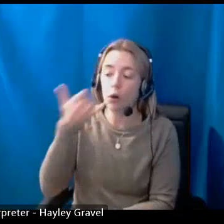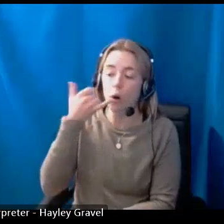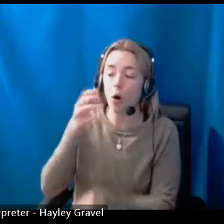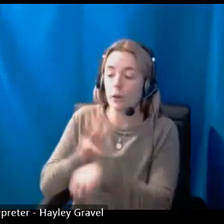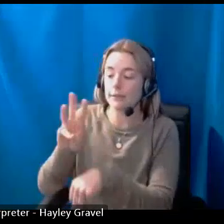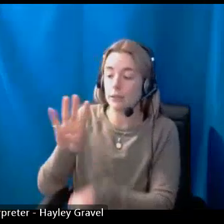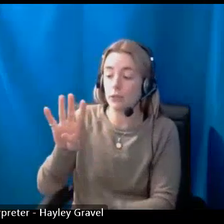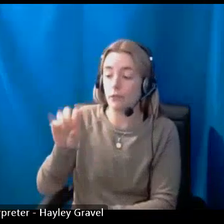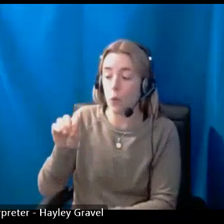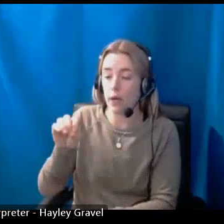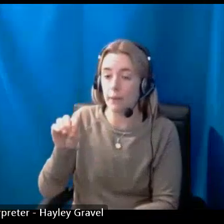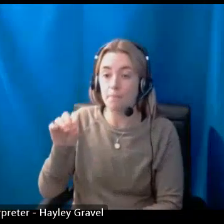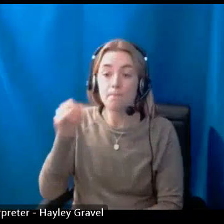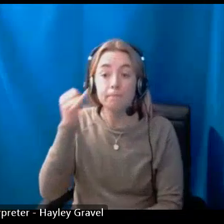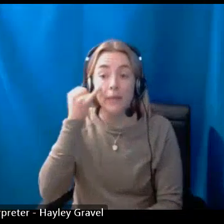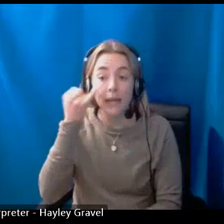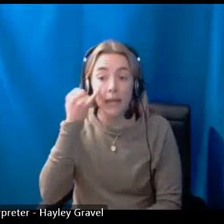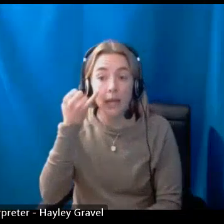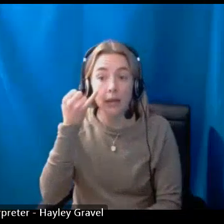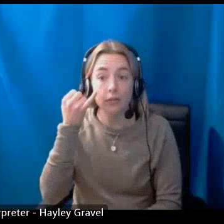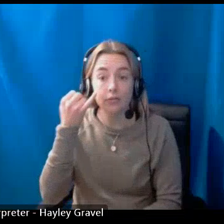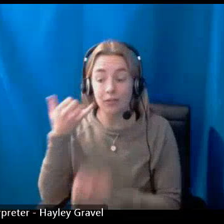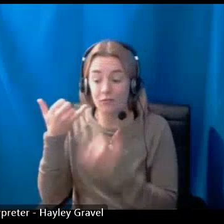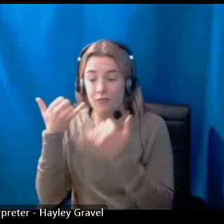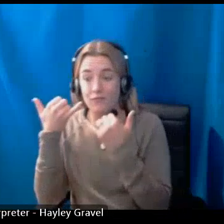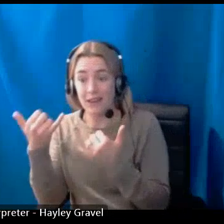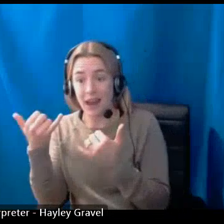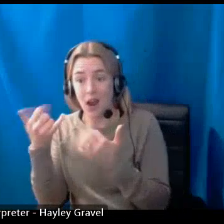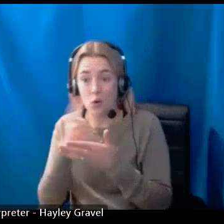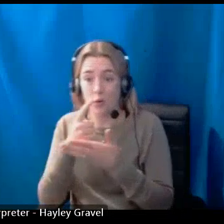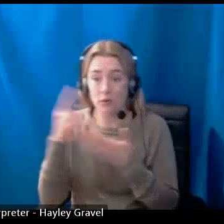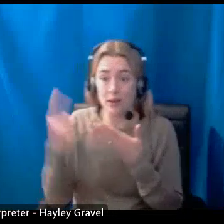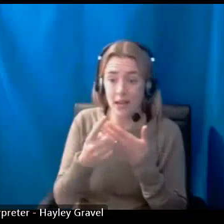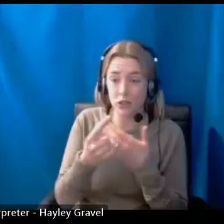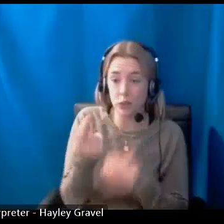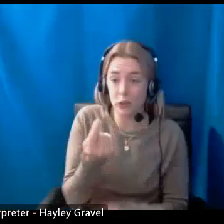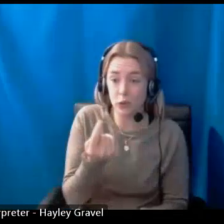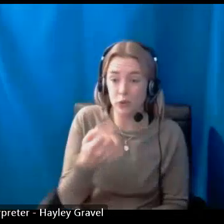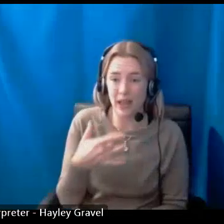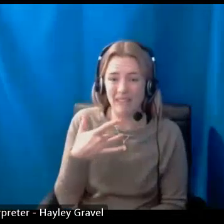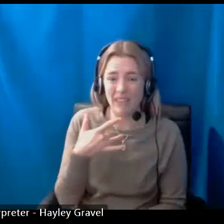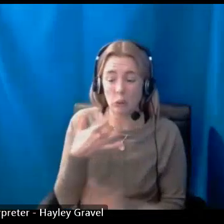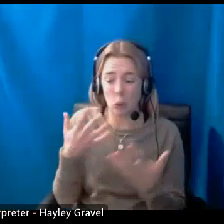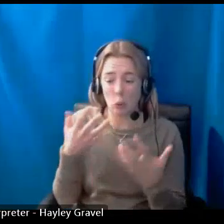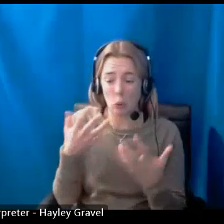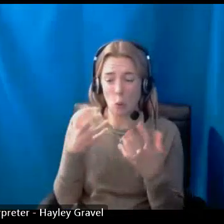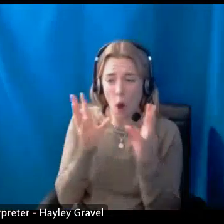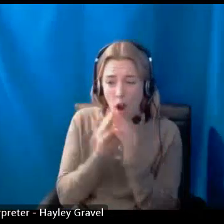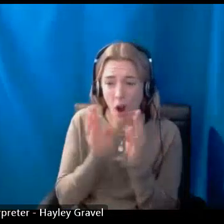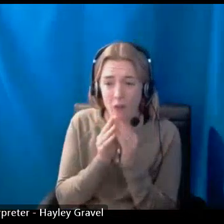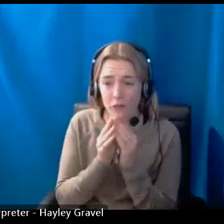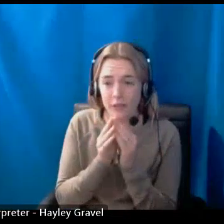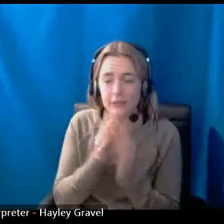And if any of you, if you need to conference with me between now and Tuesday, text me and I'll see my